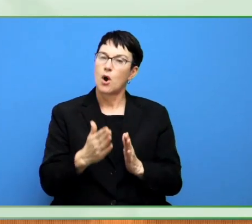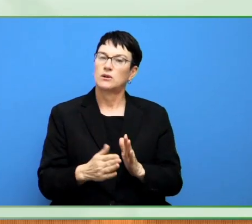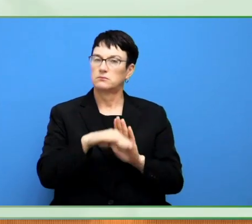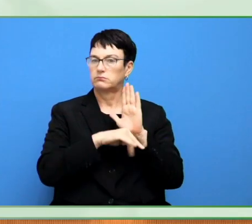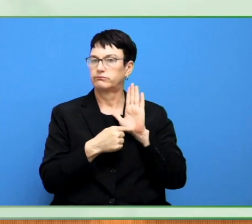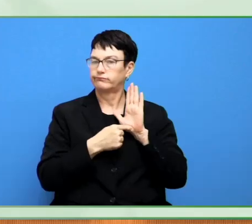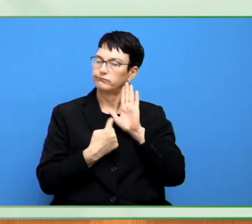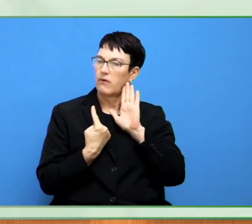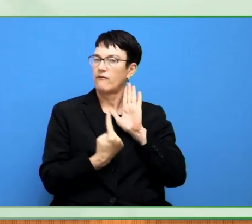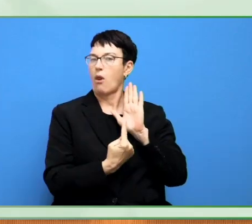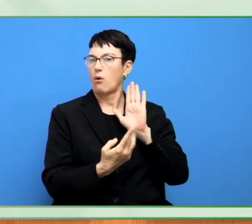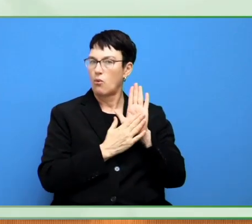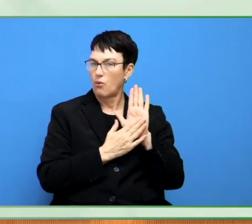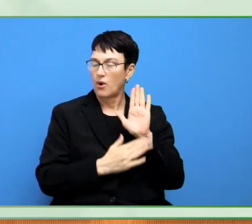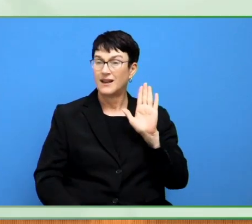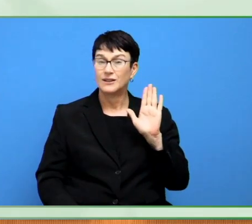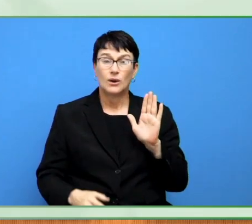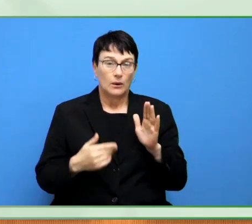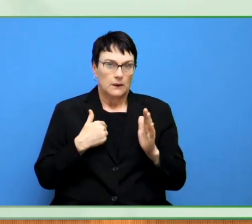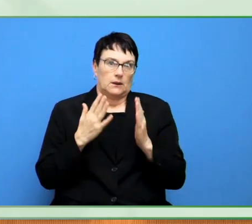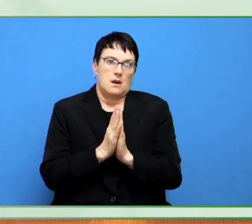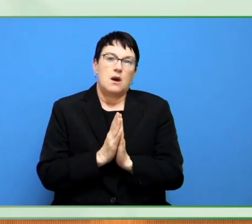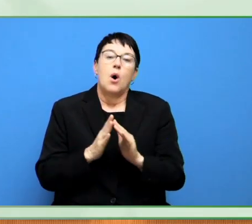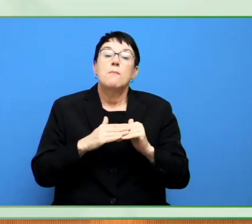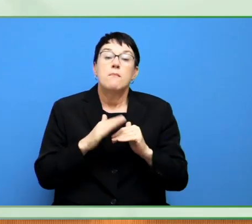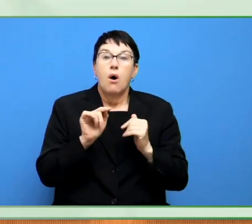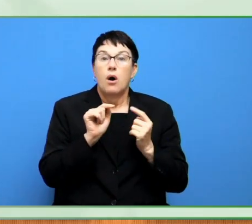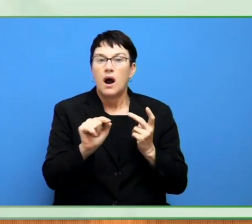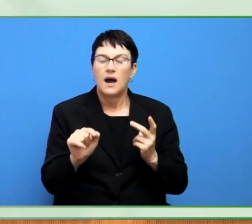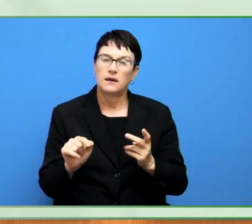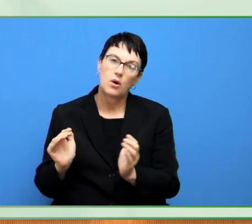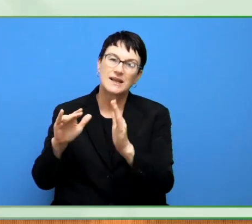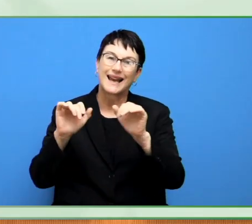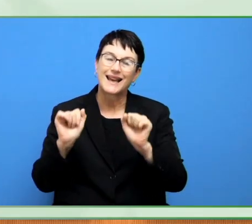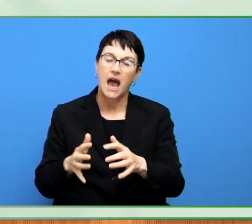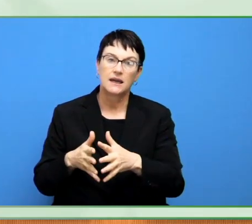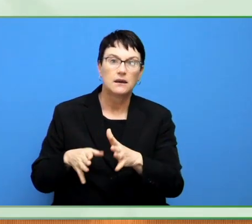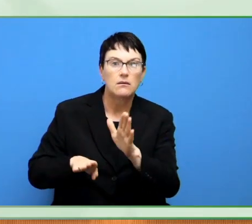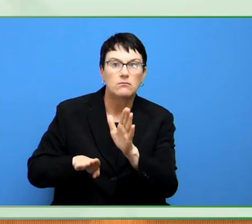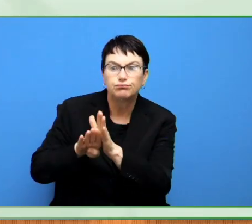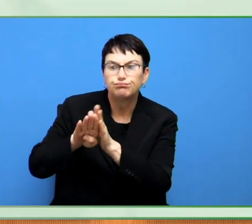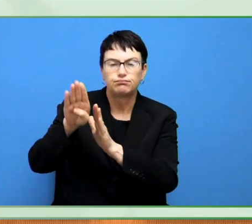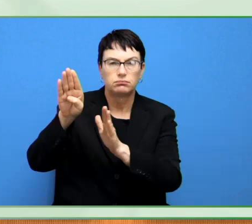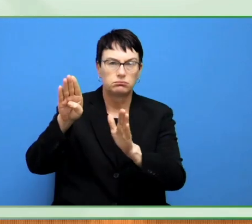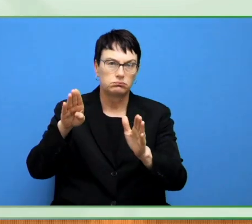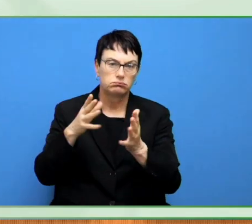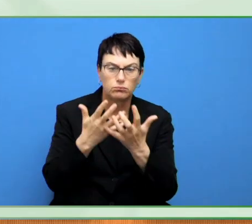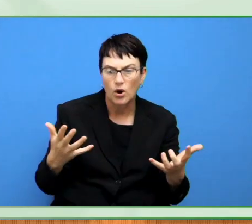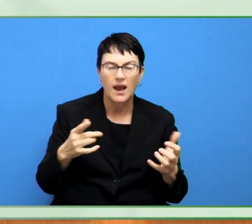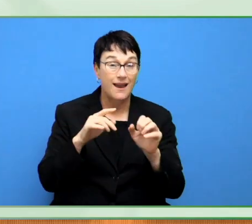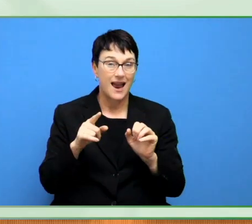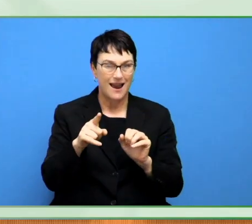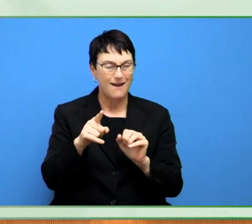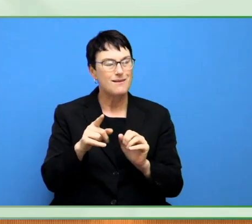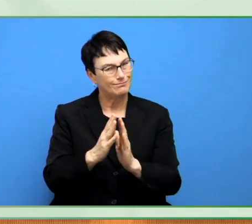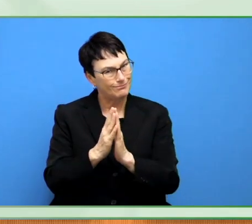or systems based on our standards with WHO. So if you have any questions, you can come